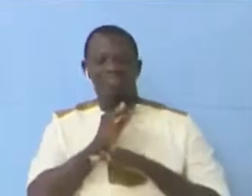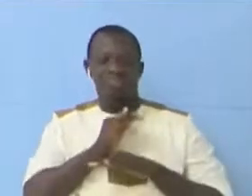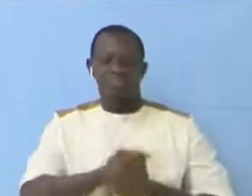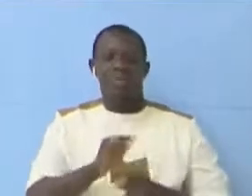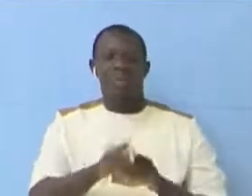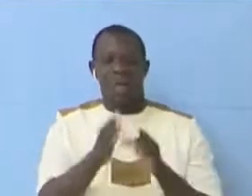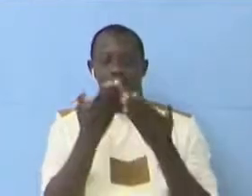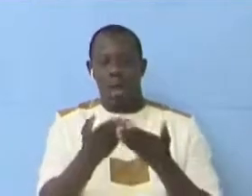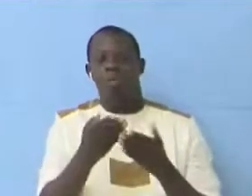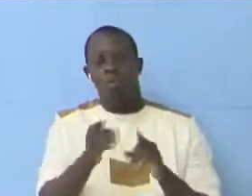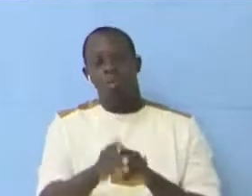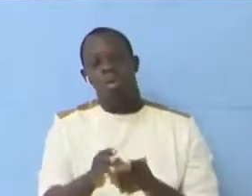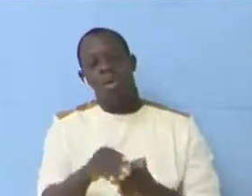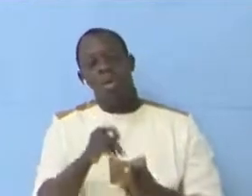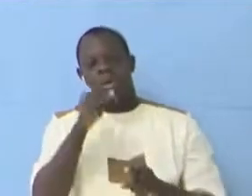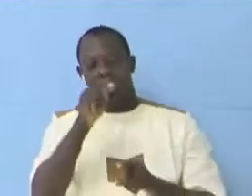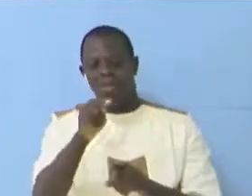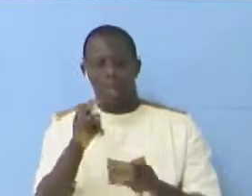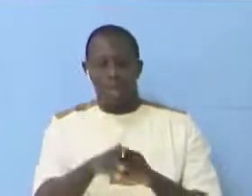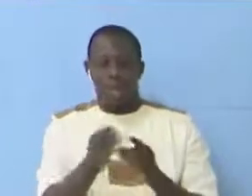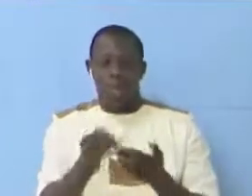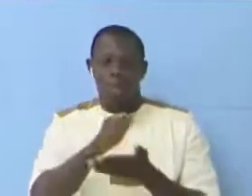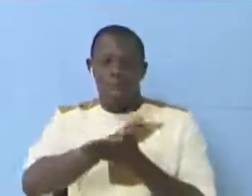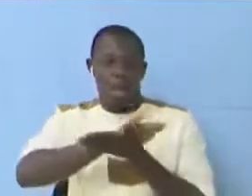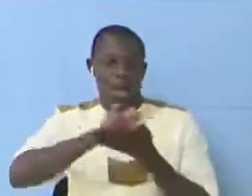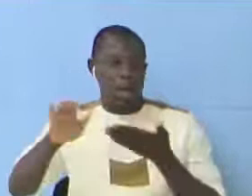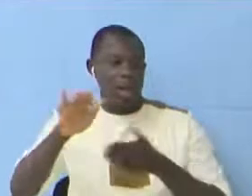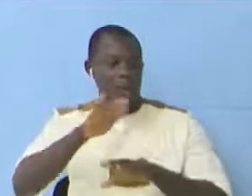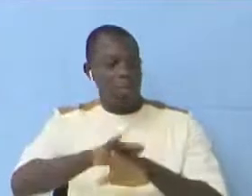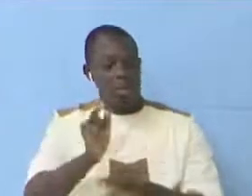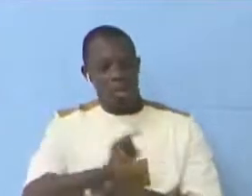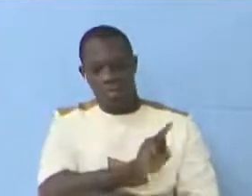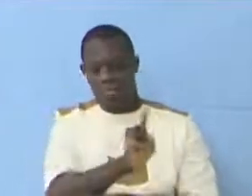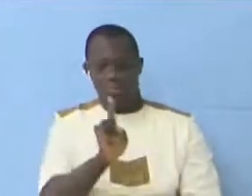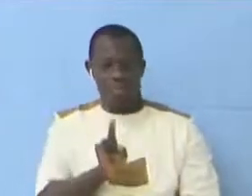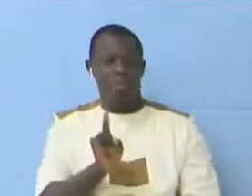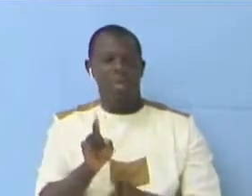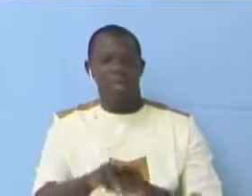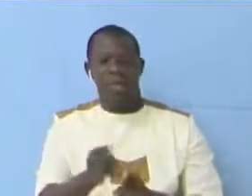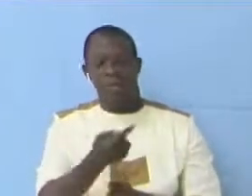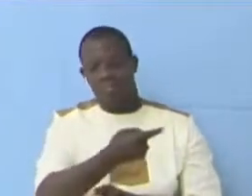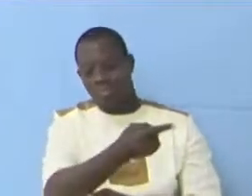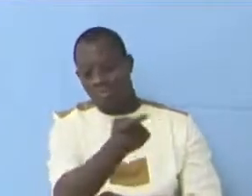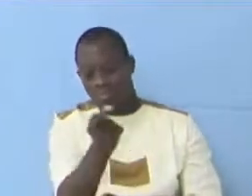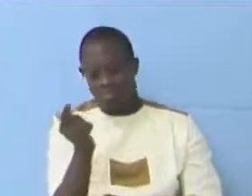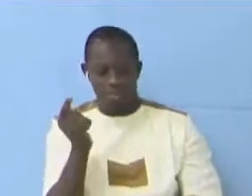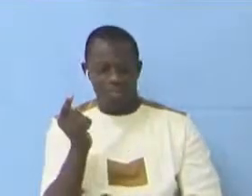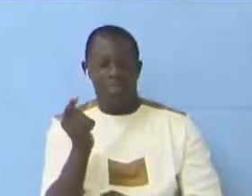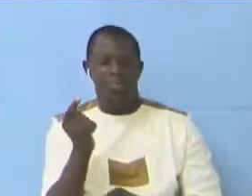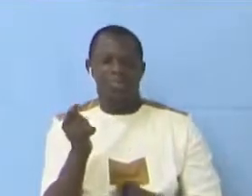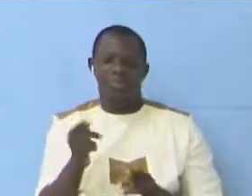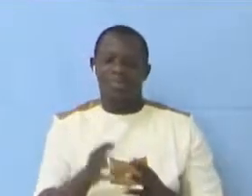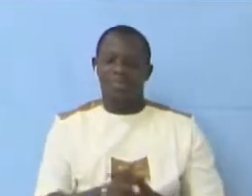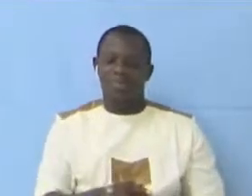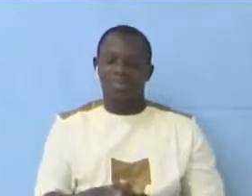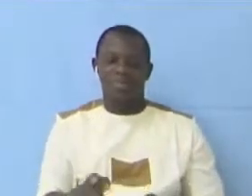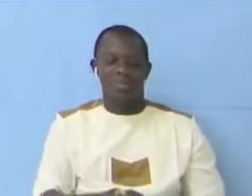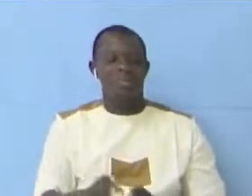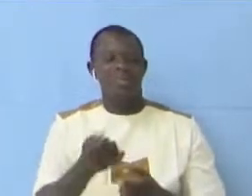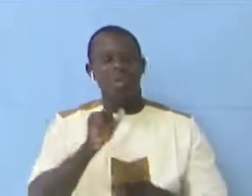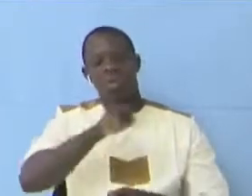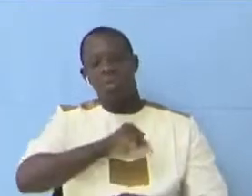Now that it is now clear to them that these,